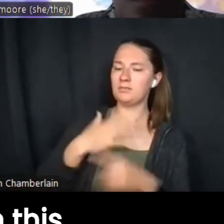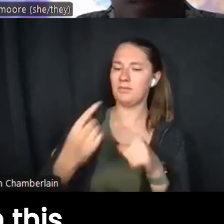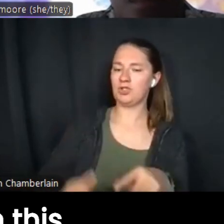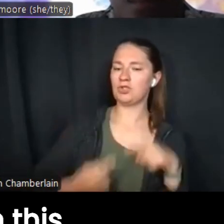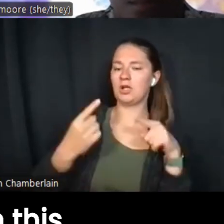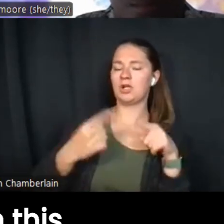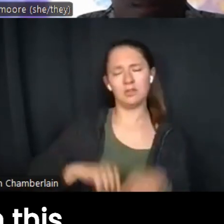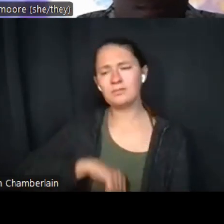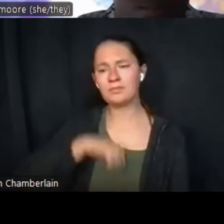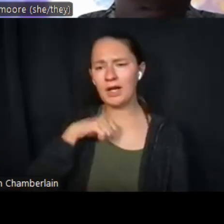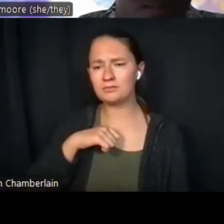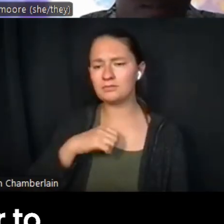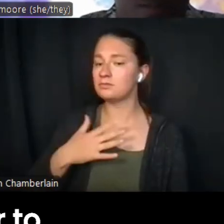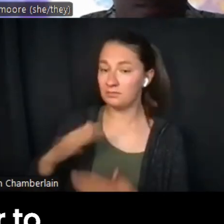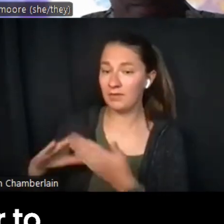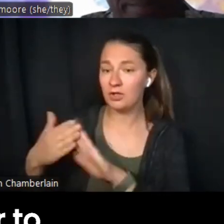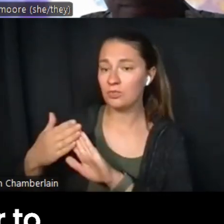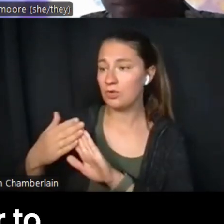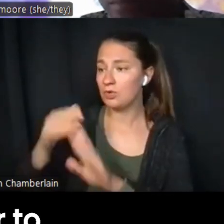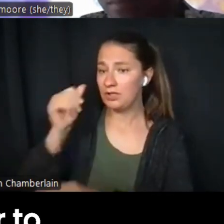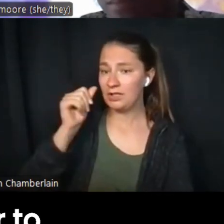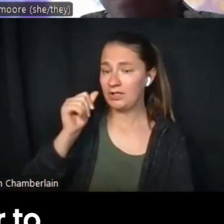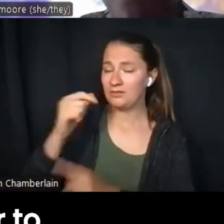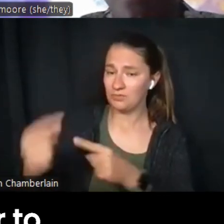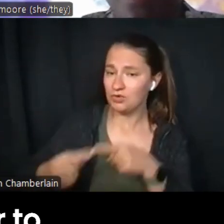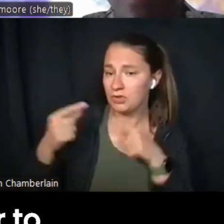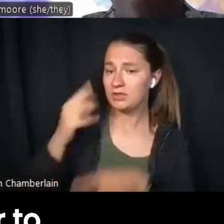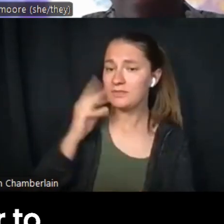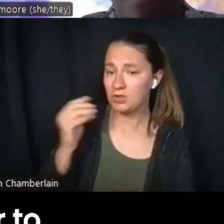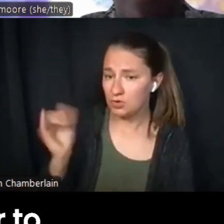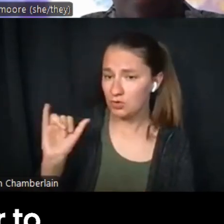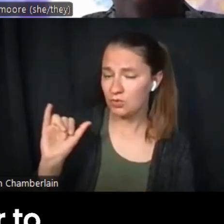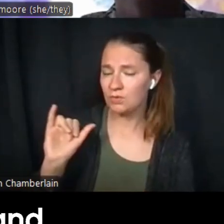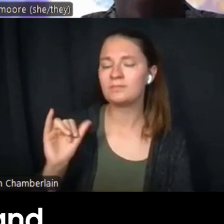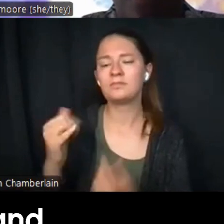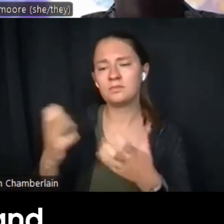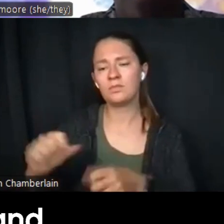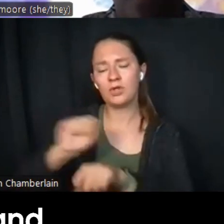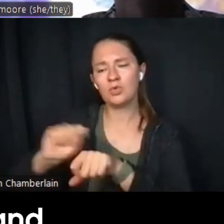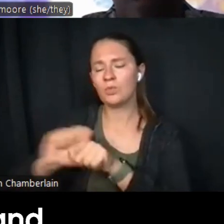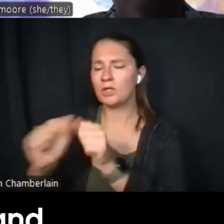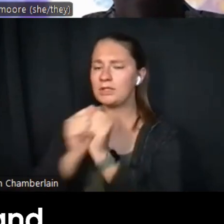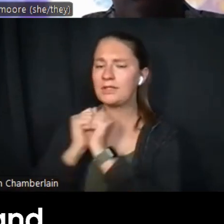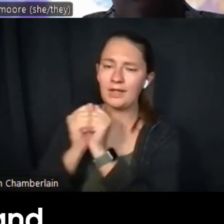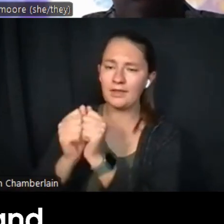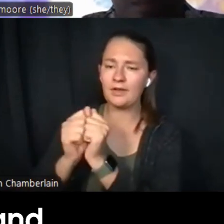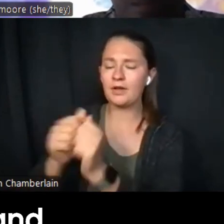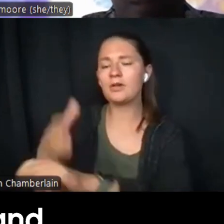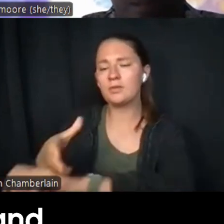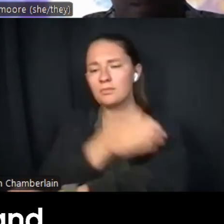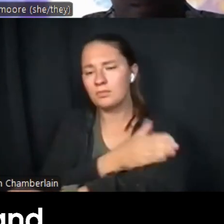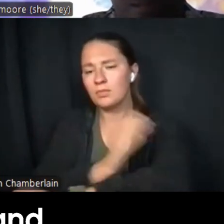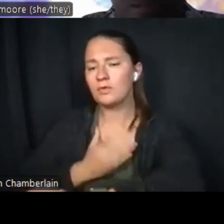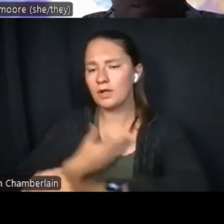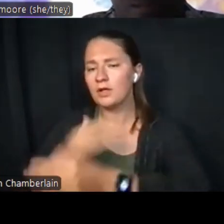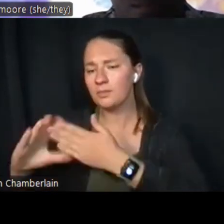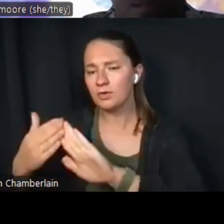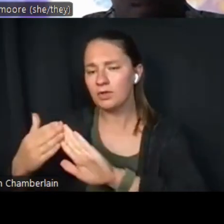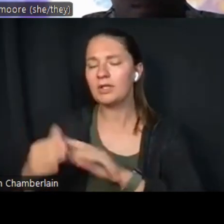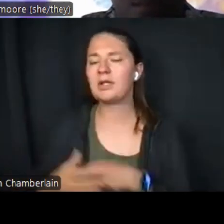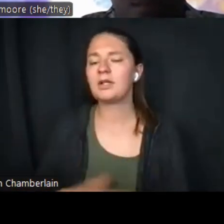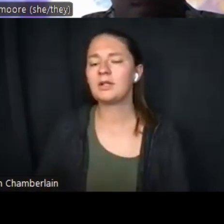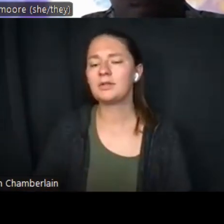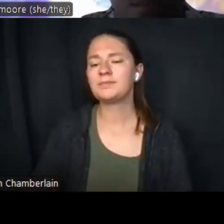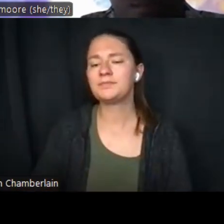this struggle, and that we really want to work together to improve things for others in our community and really for the world